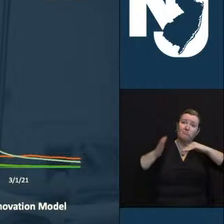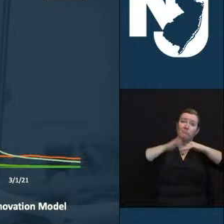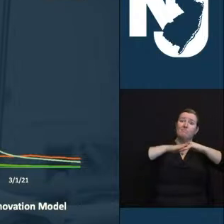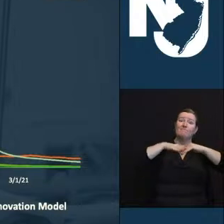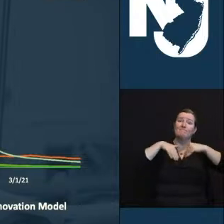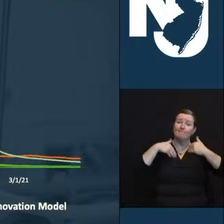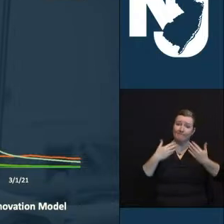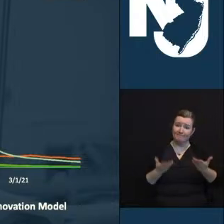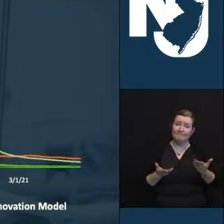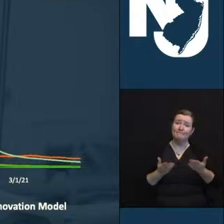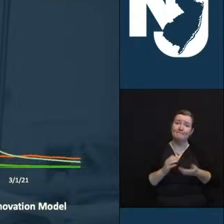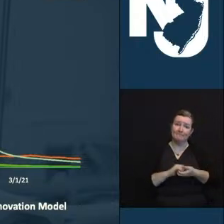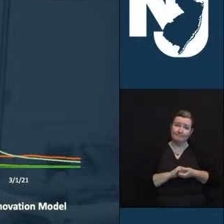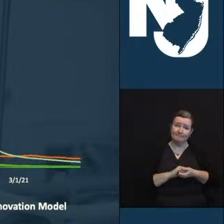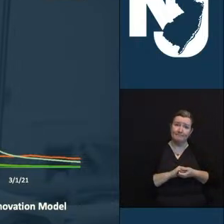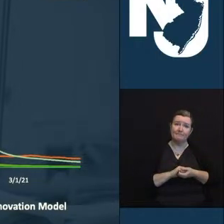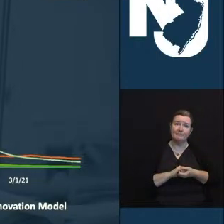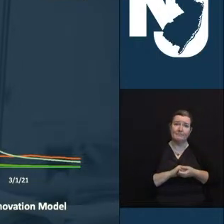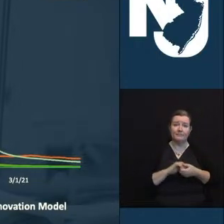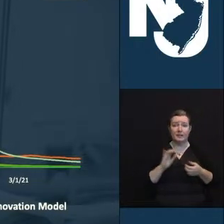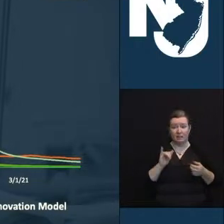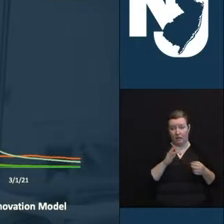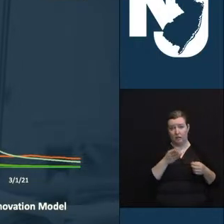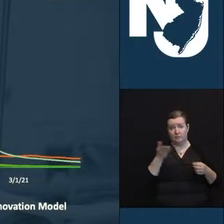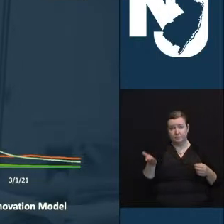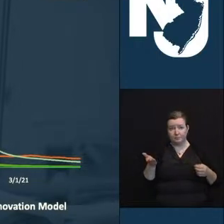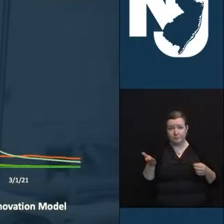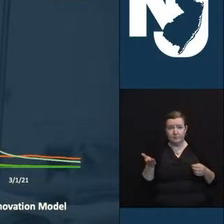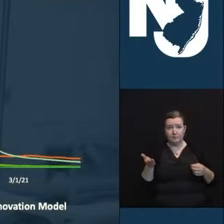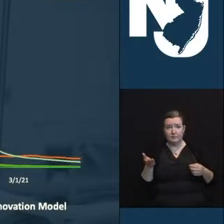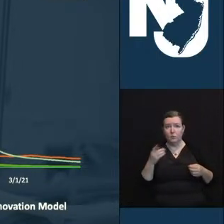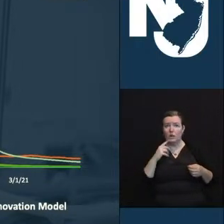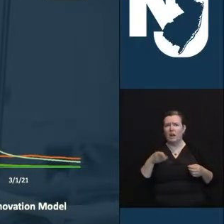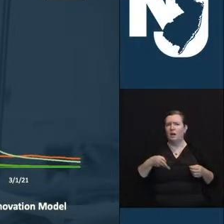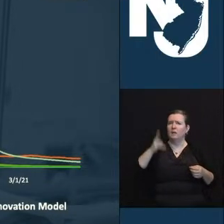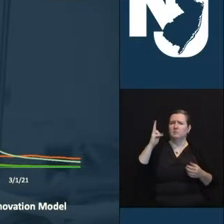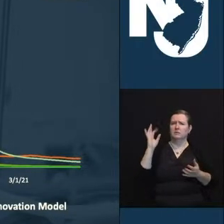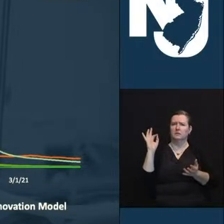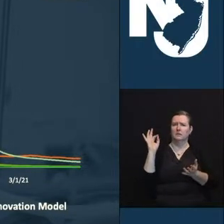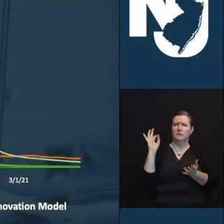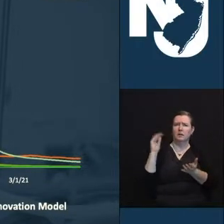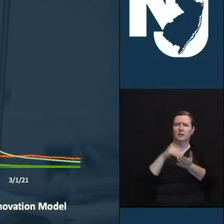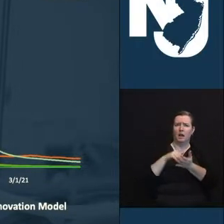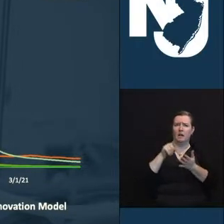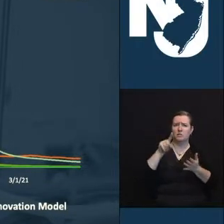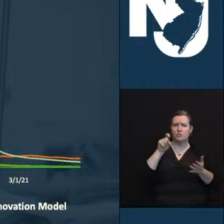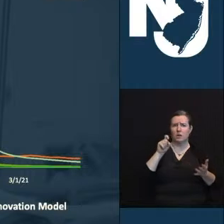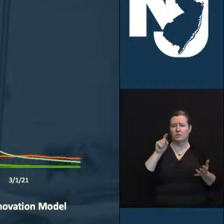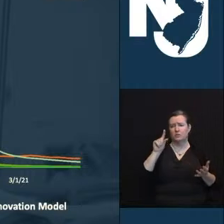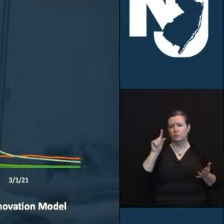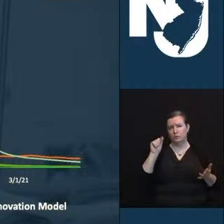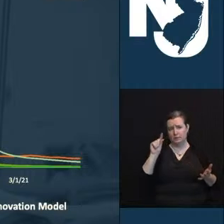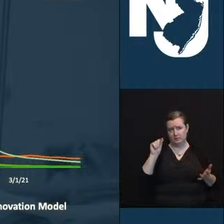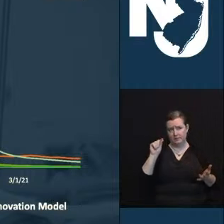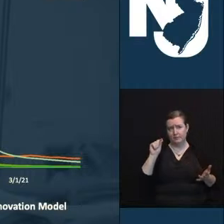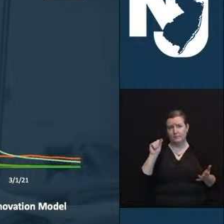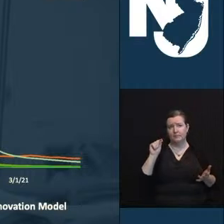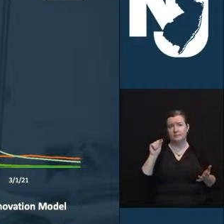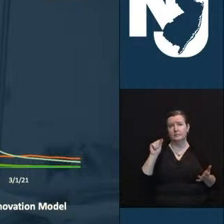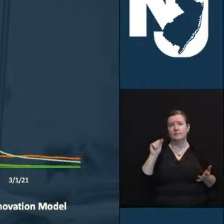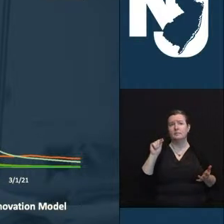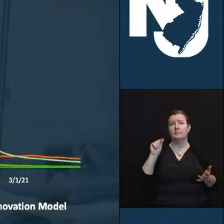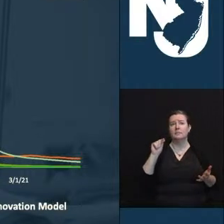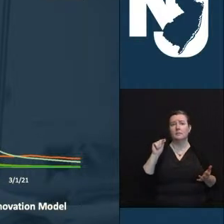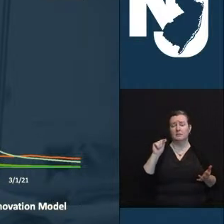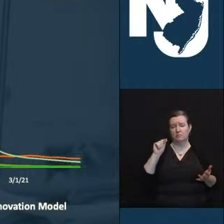case scenario, estimates a high of 9,120 reported new cases on January